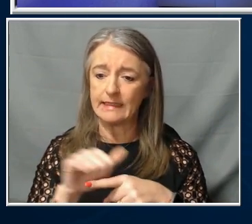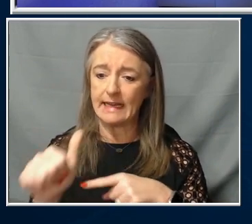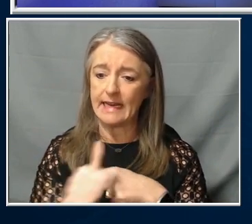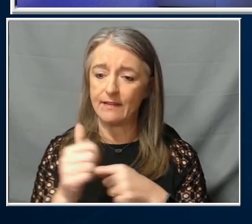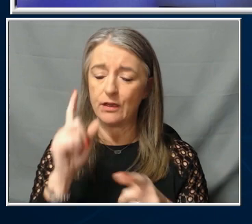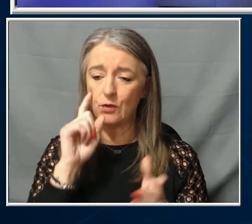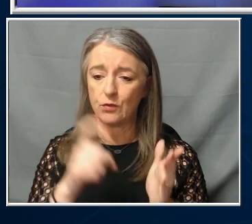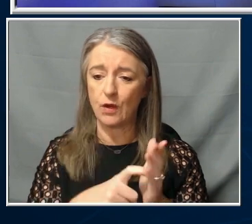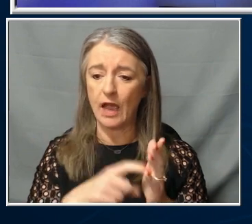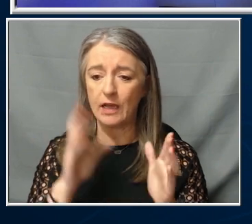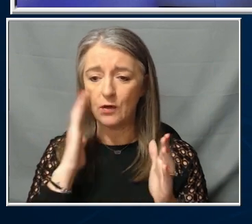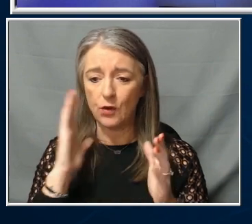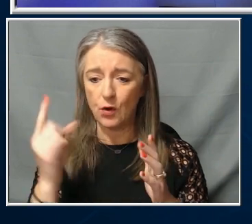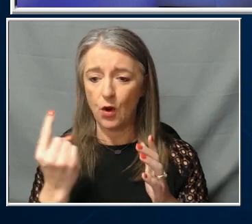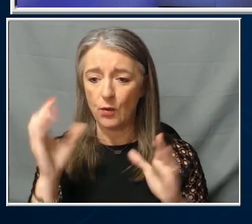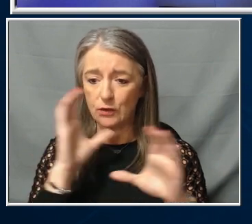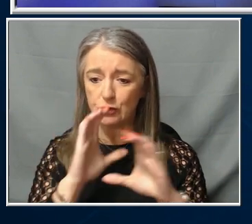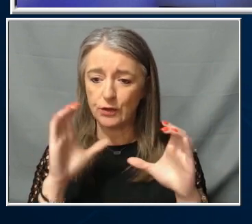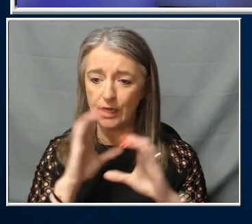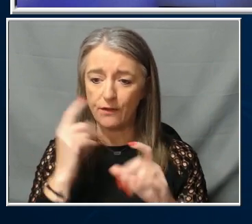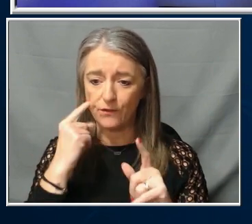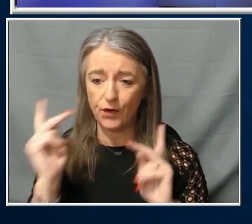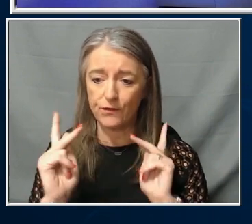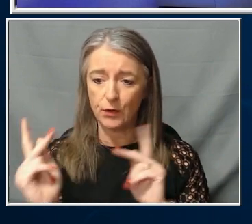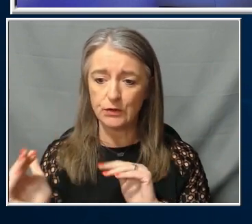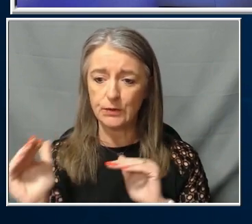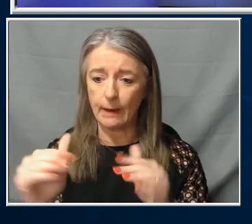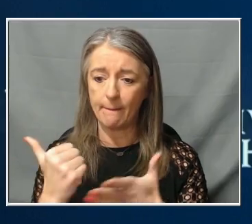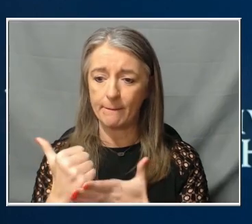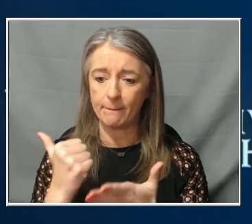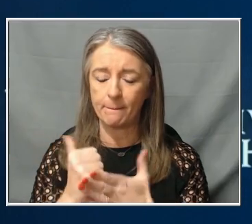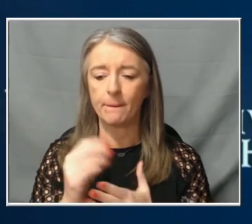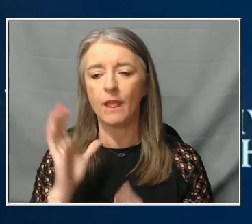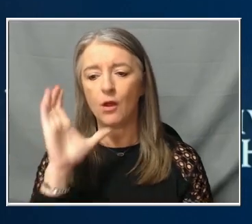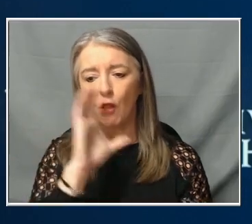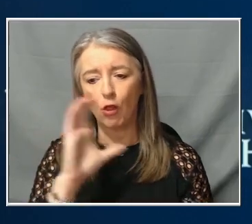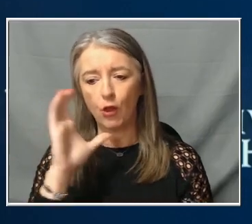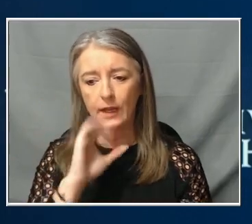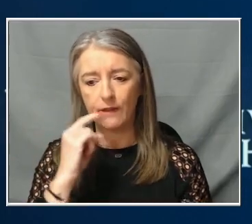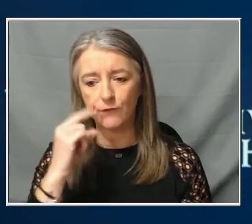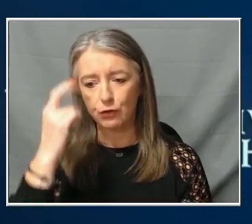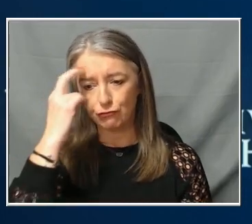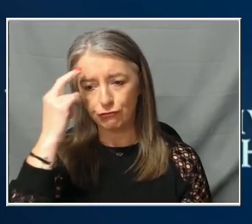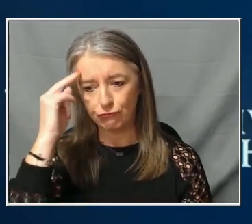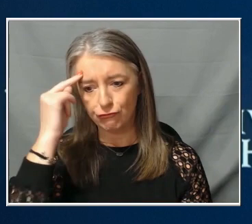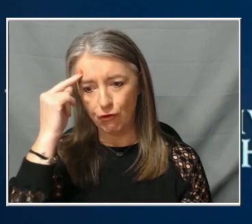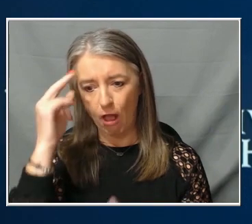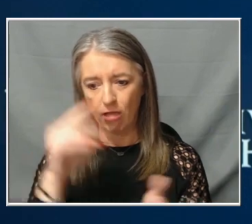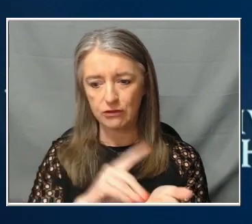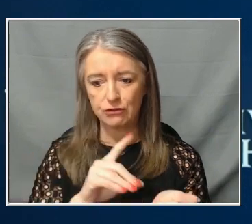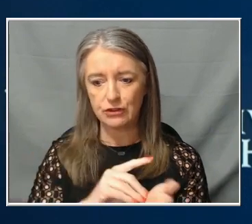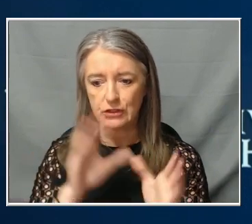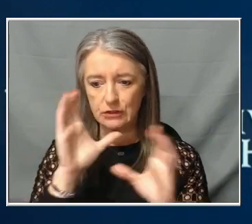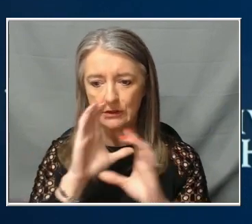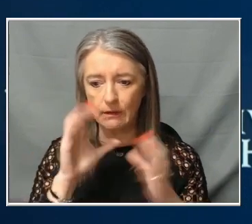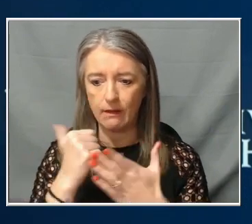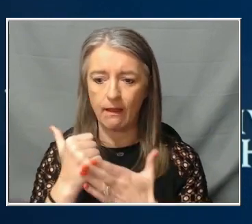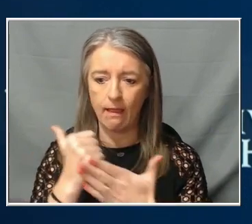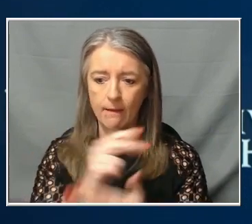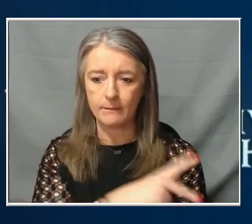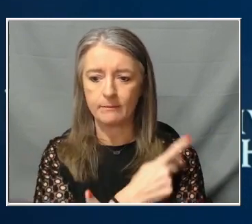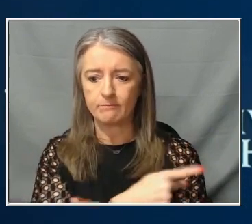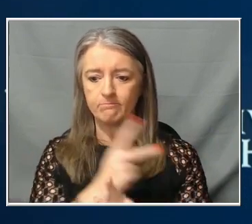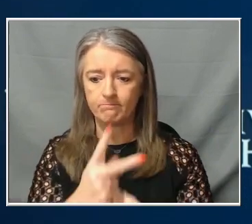always looking for folks to come help out. Yes, we're always looking for neurologists to take care of our patients always, too. Right? The